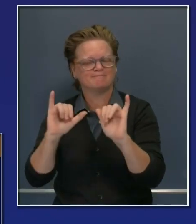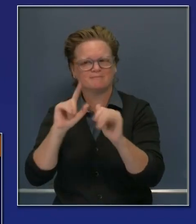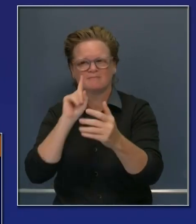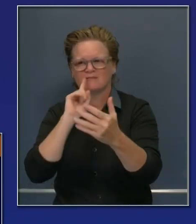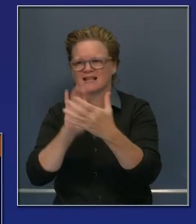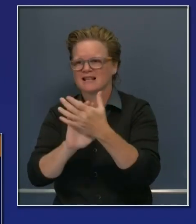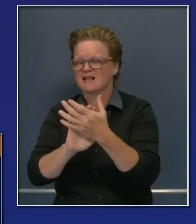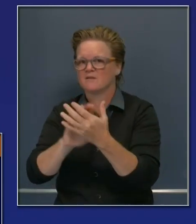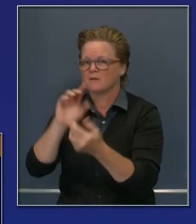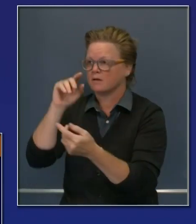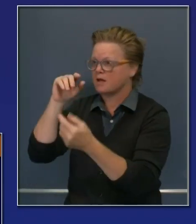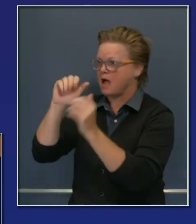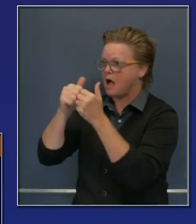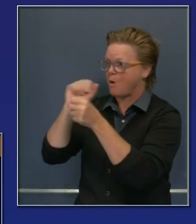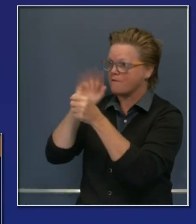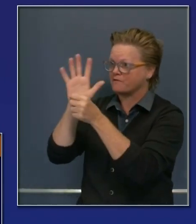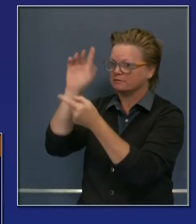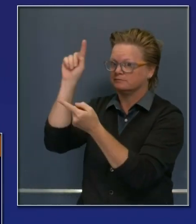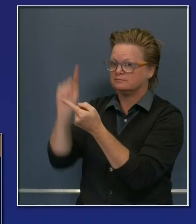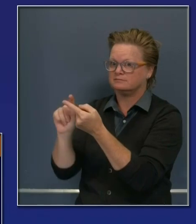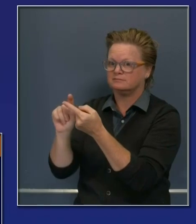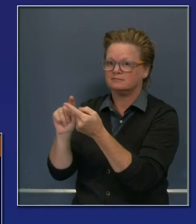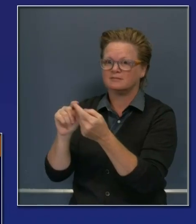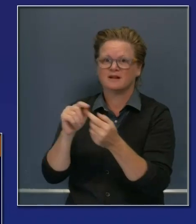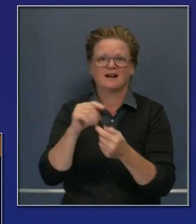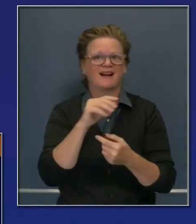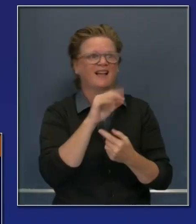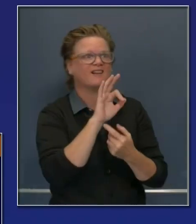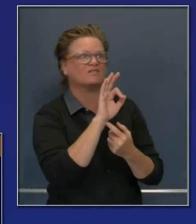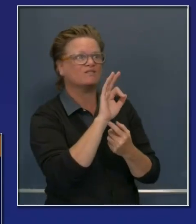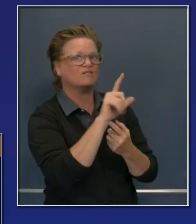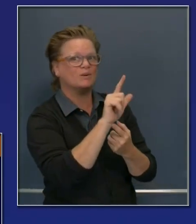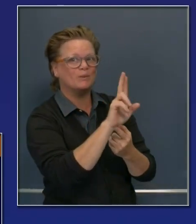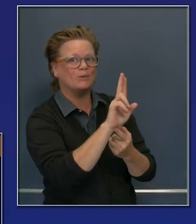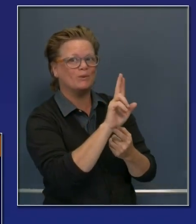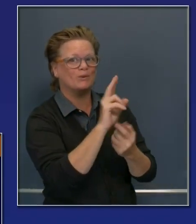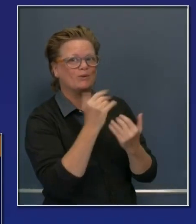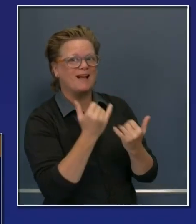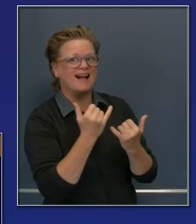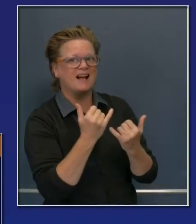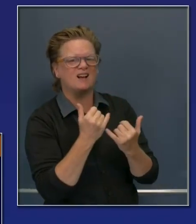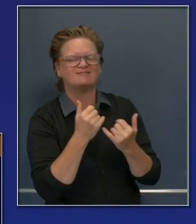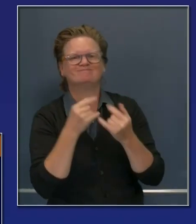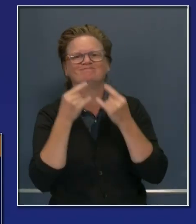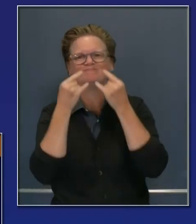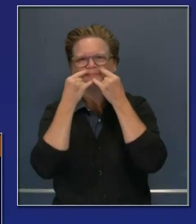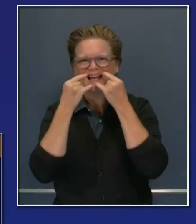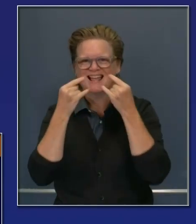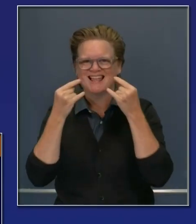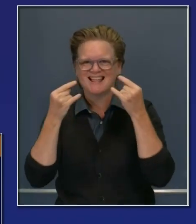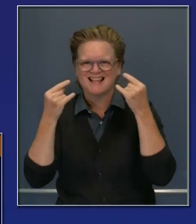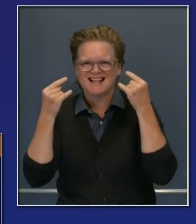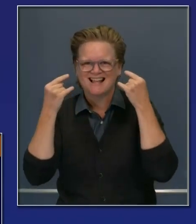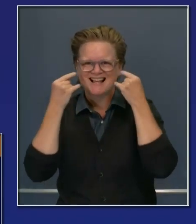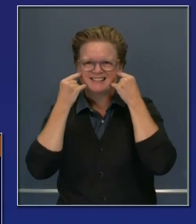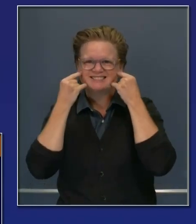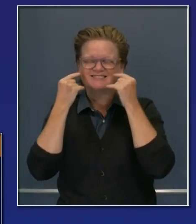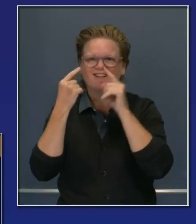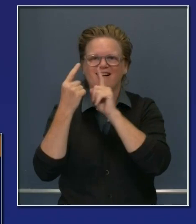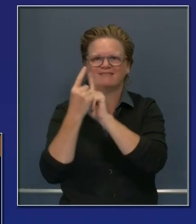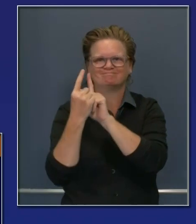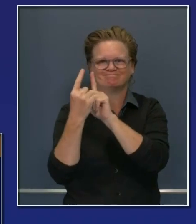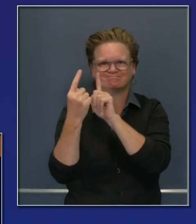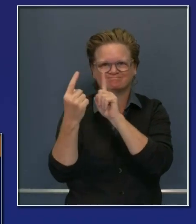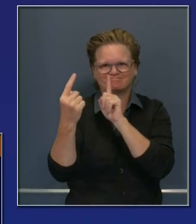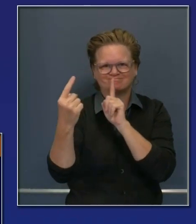spread and transmission of COVID-19. Continue to do what we can to physically distance. We are still waiting